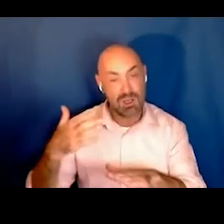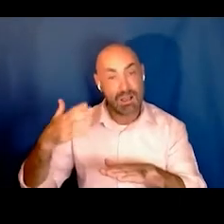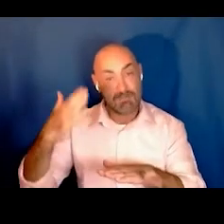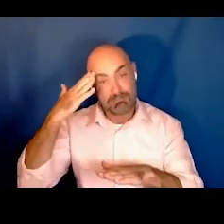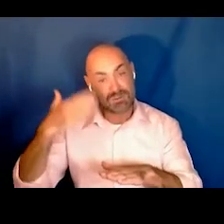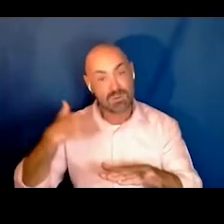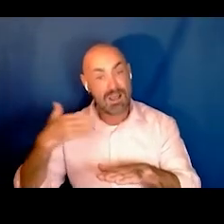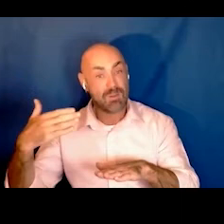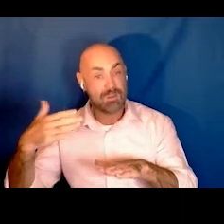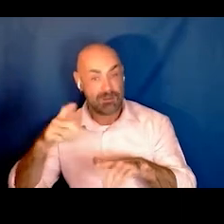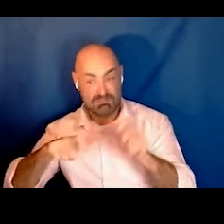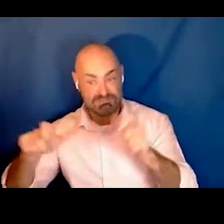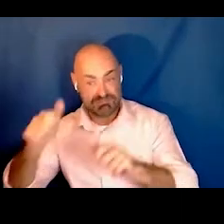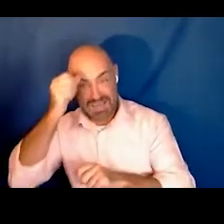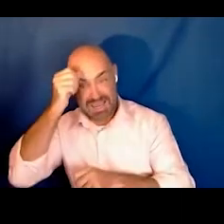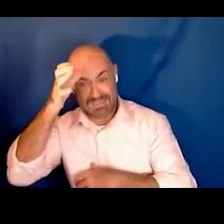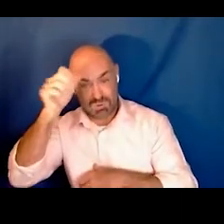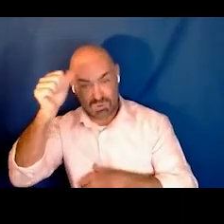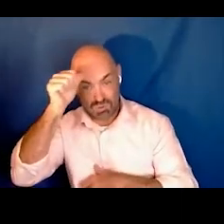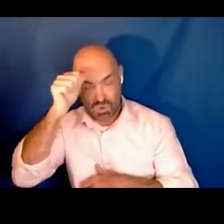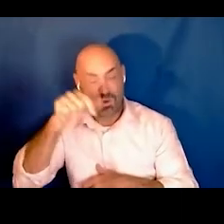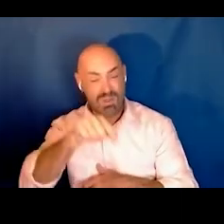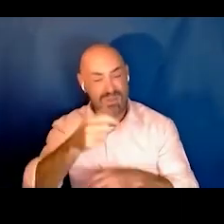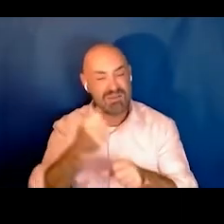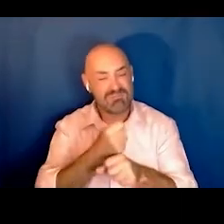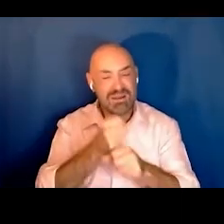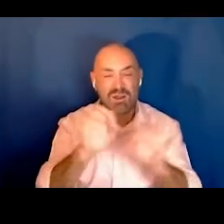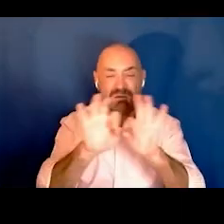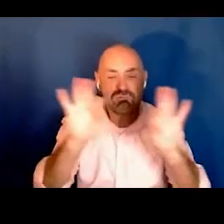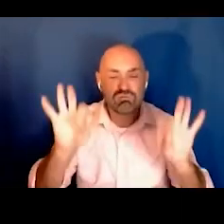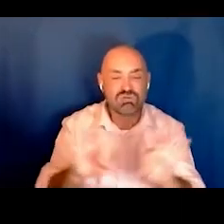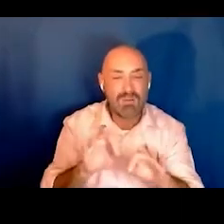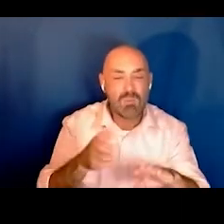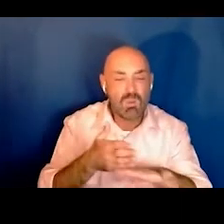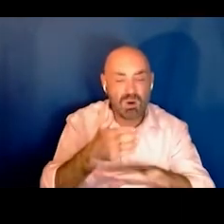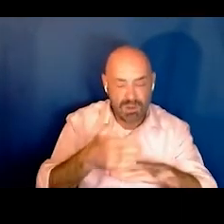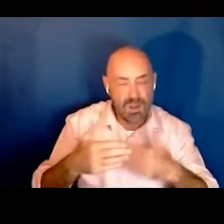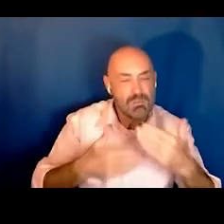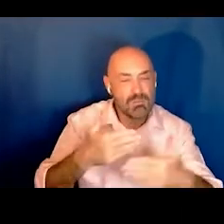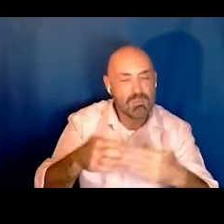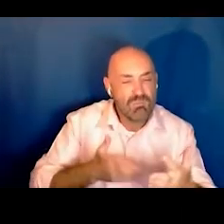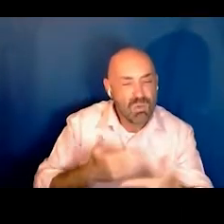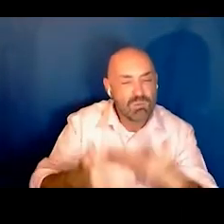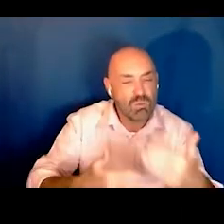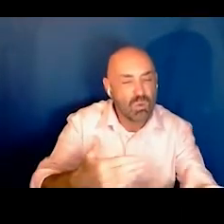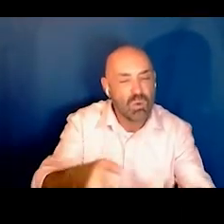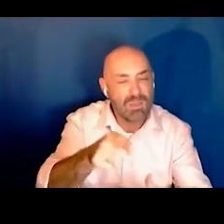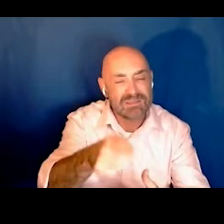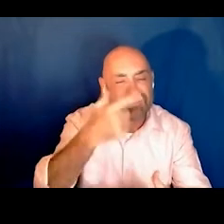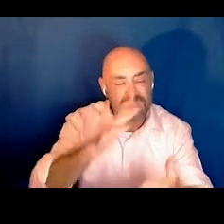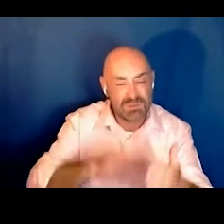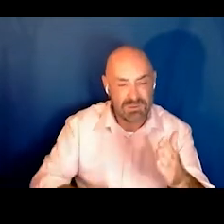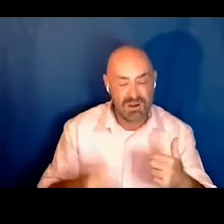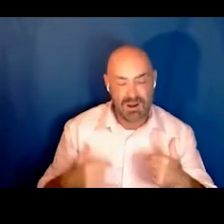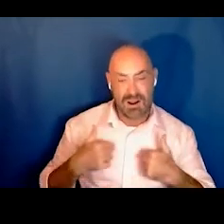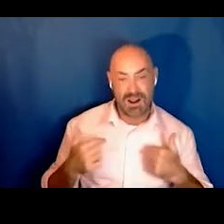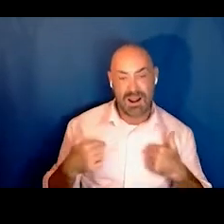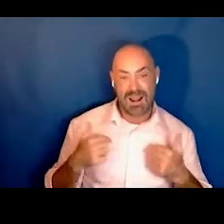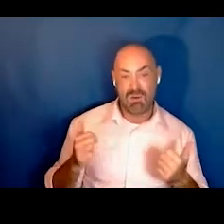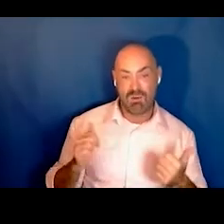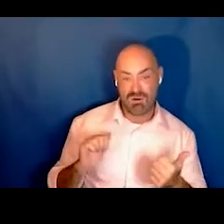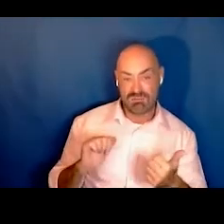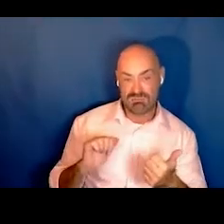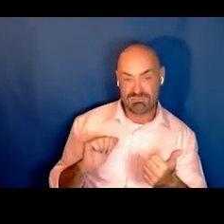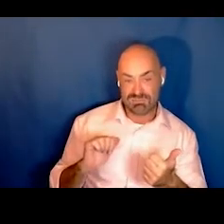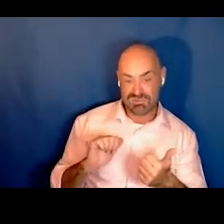and created a framework to help people move through this experience. We're also working in this space with our co-designed self-guided